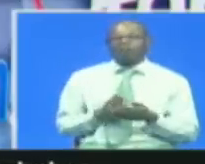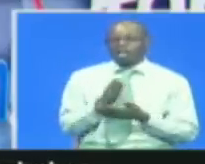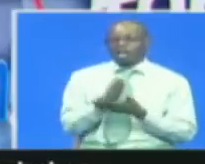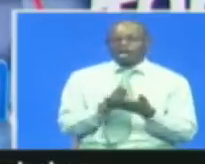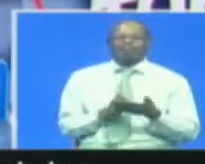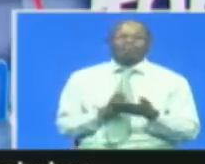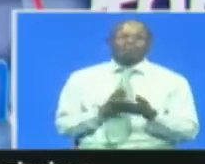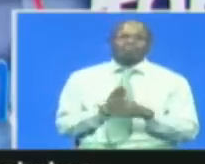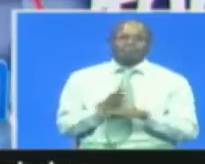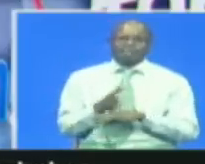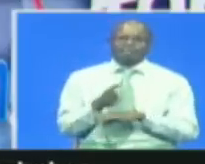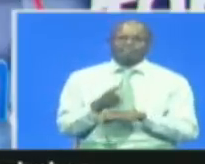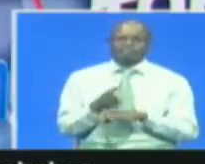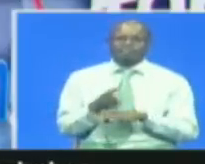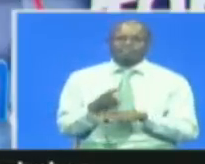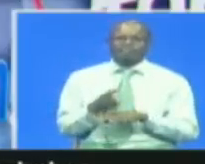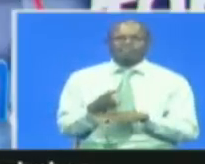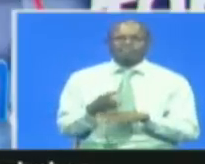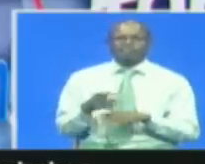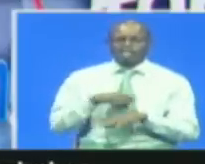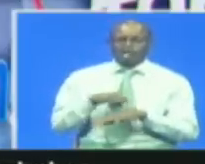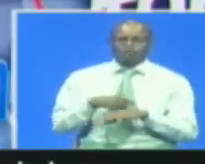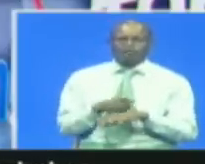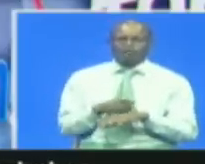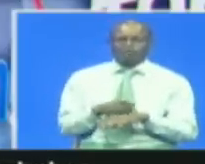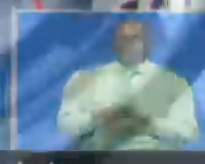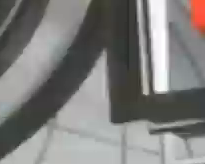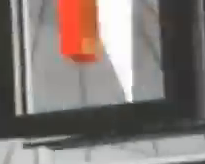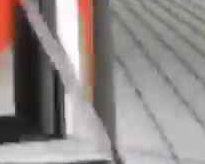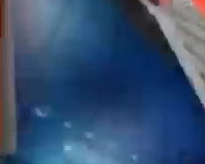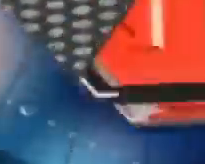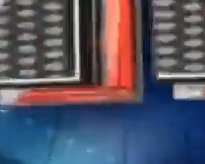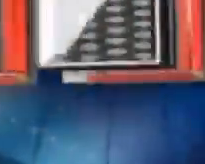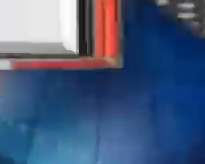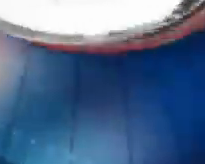hour. Stay with us, Mark. We'll be back with the business news.